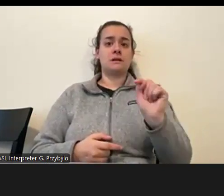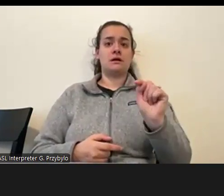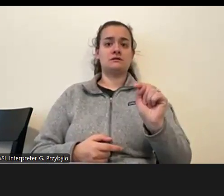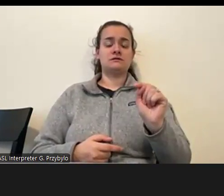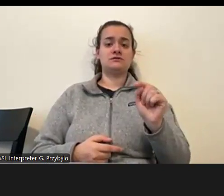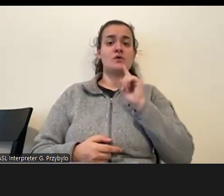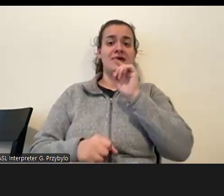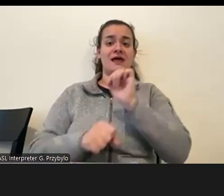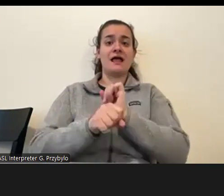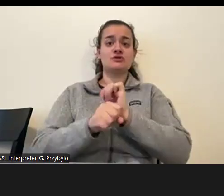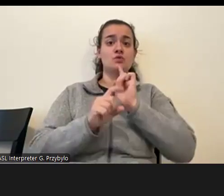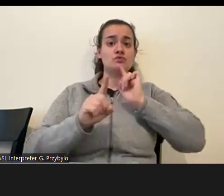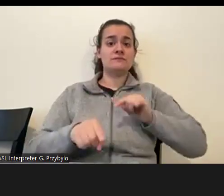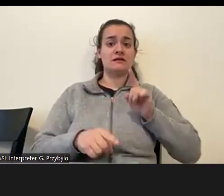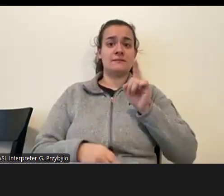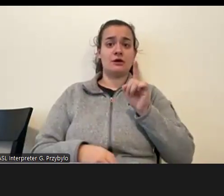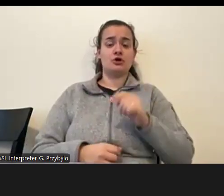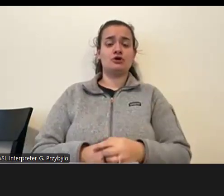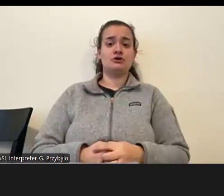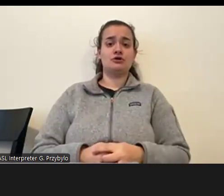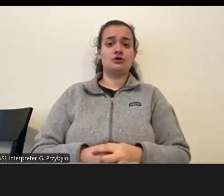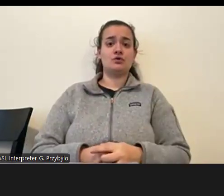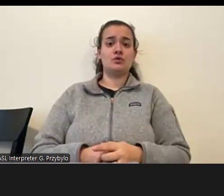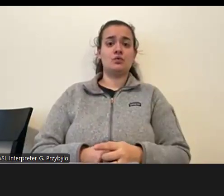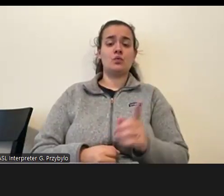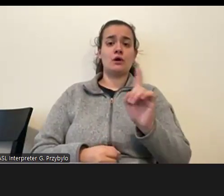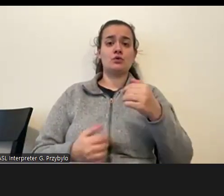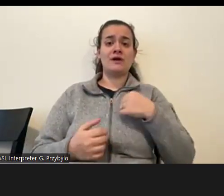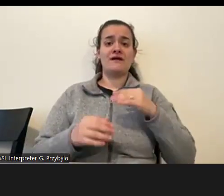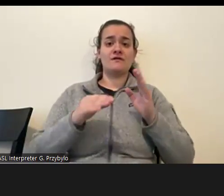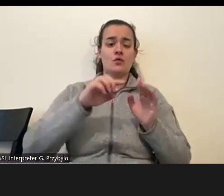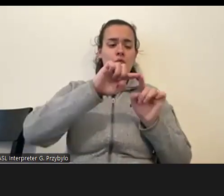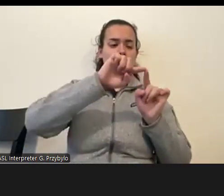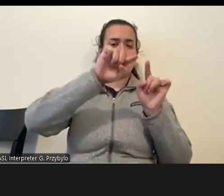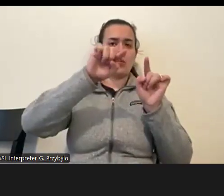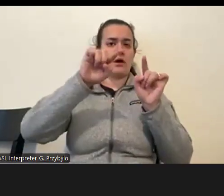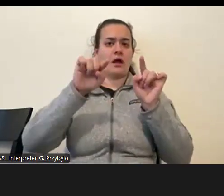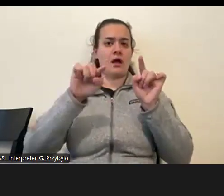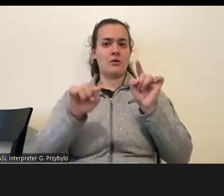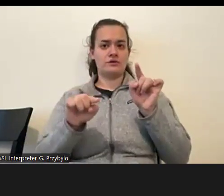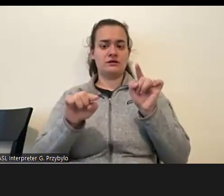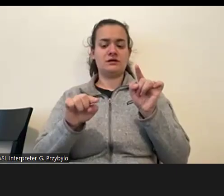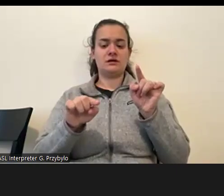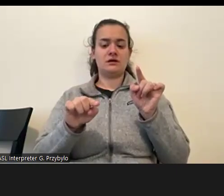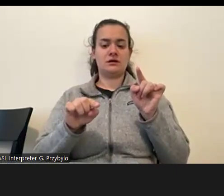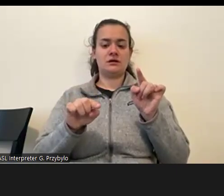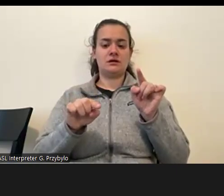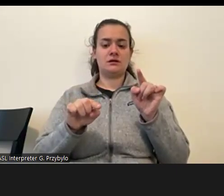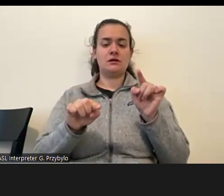actual response up here, where you have that rounding. Oops, there we go. You have that rounding